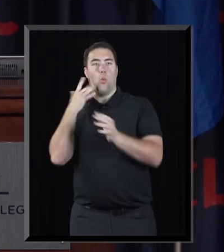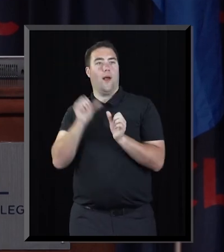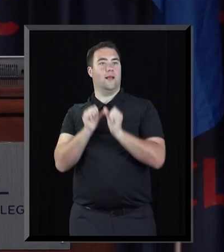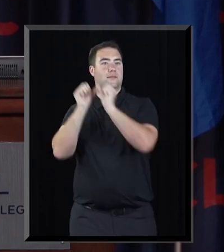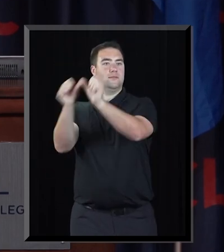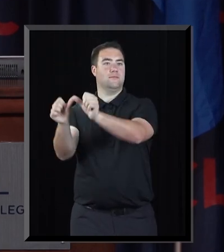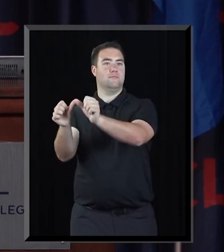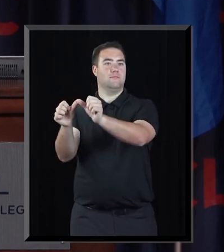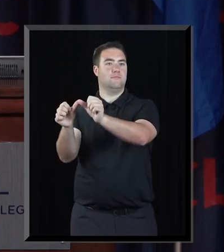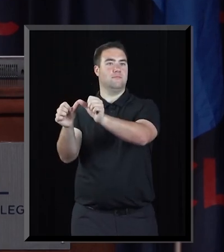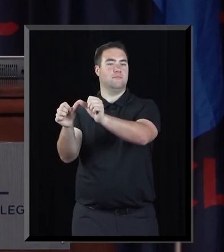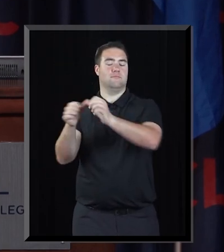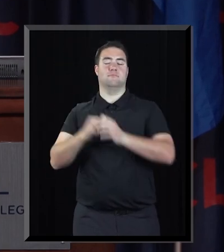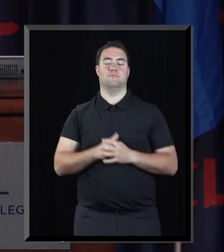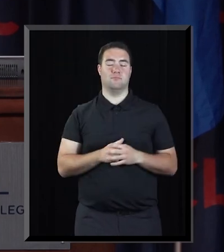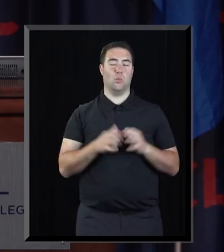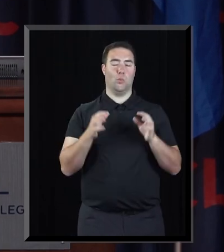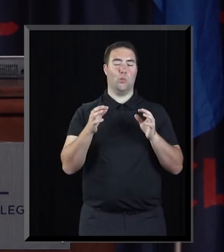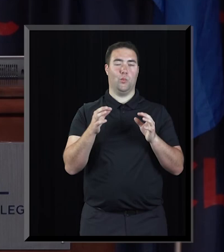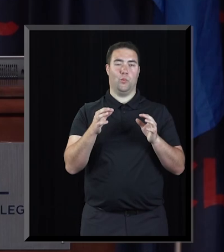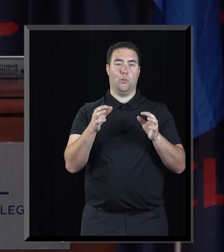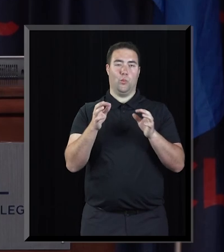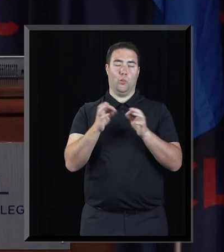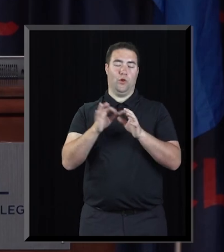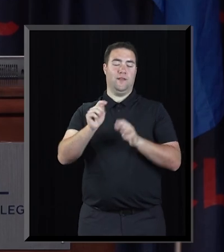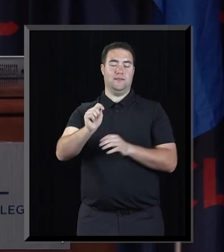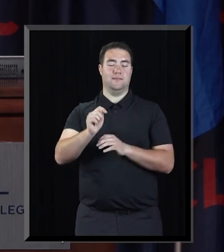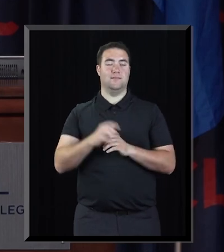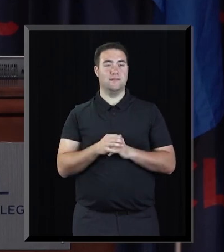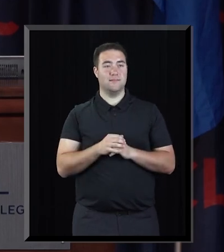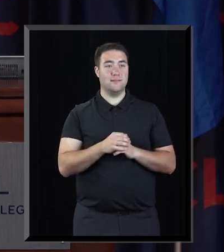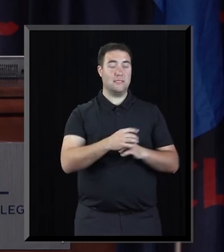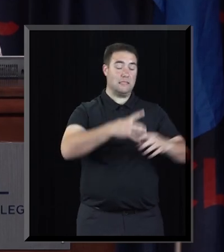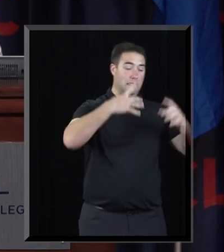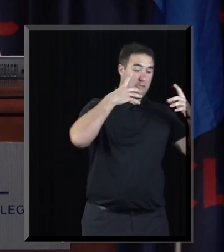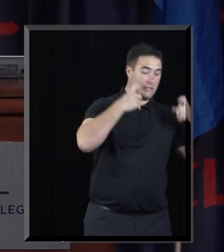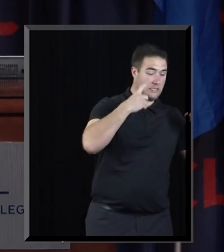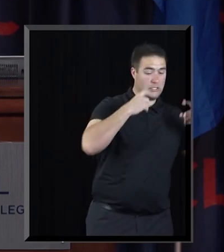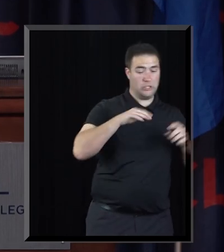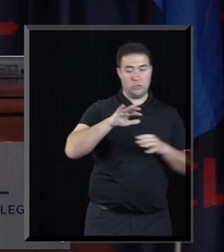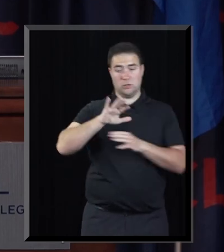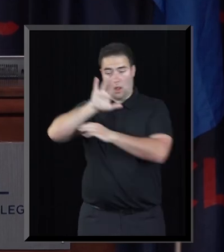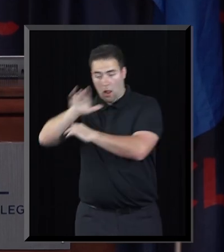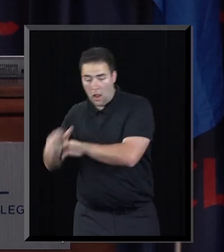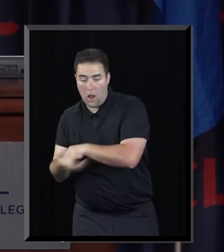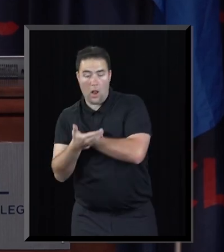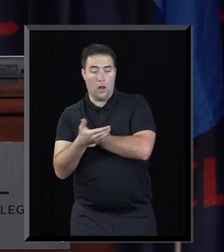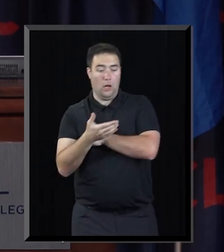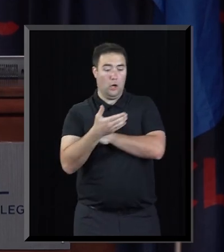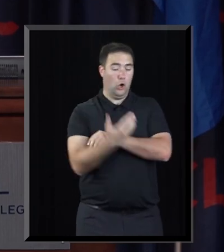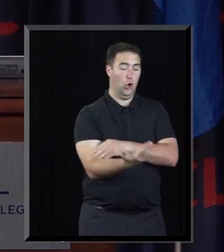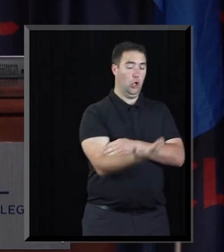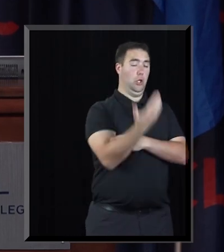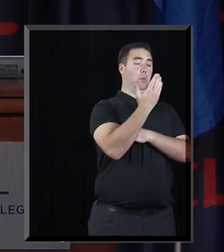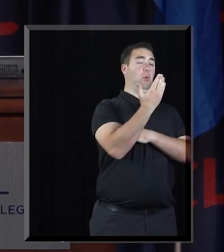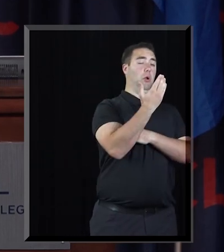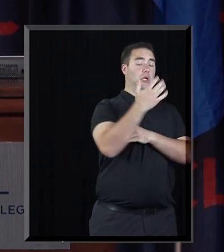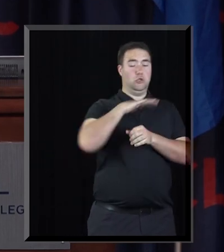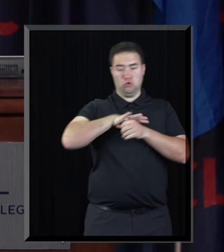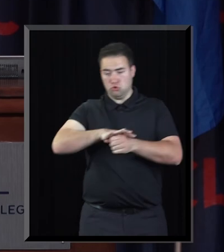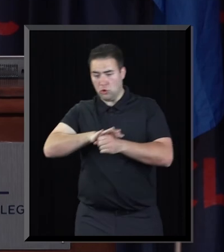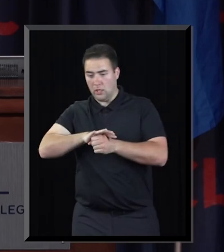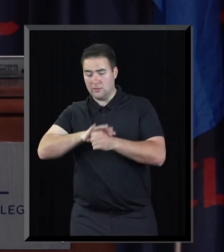that being said, it was all worth it. The tears, the late nights, early mornings, stress, it was all worth it.